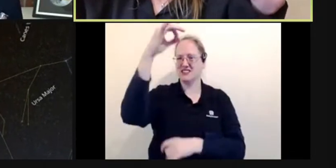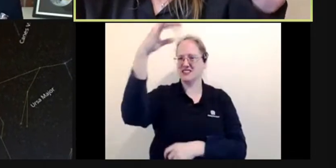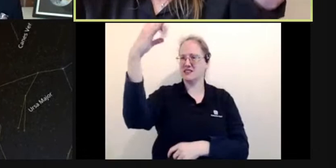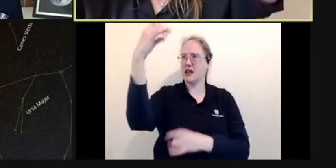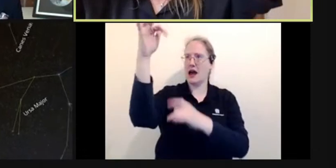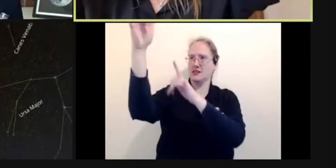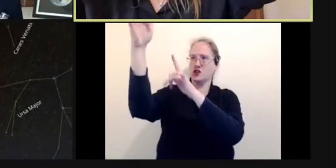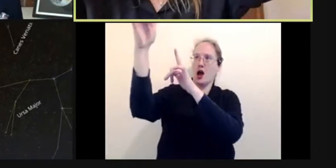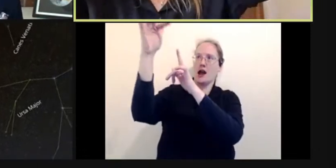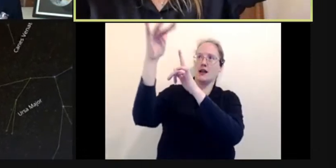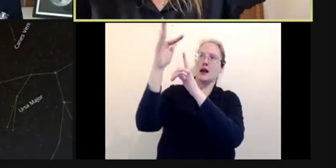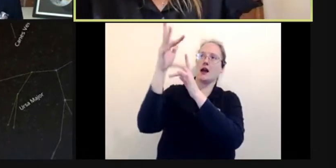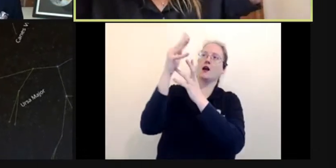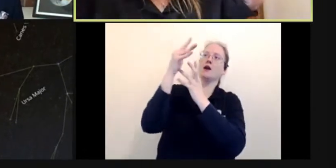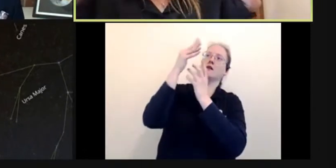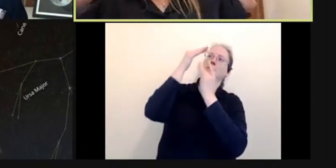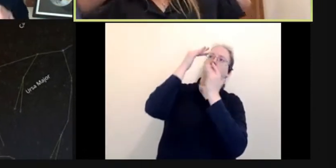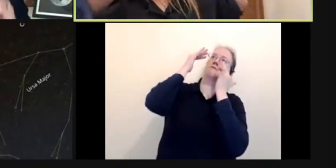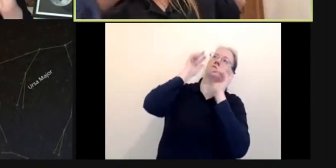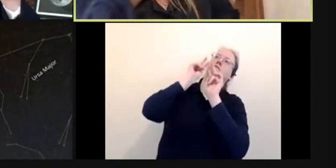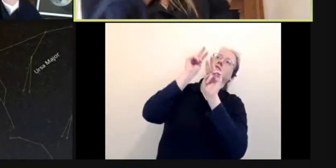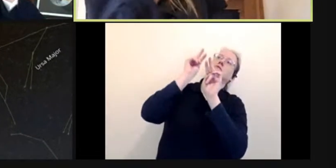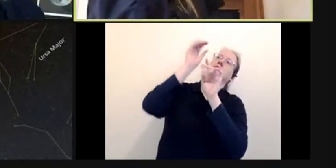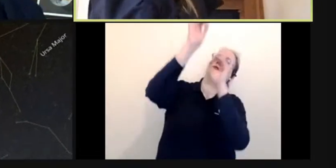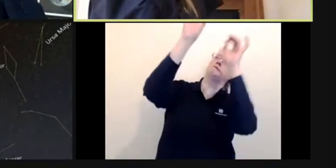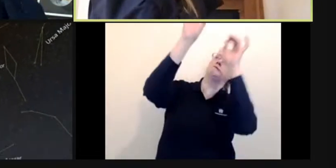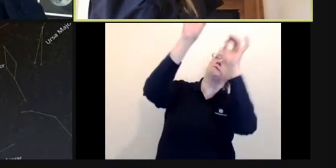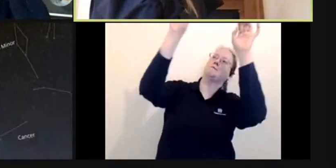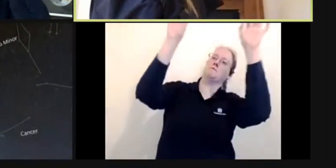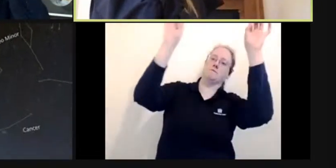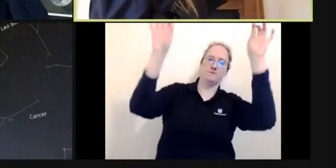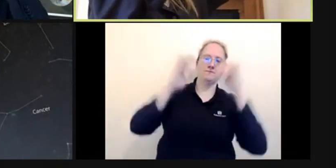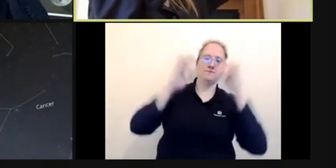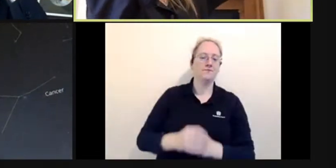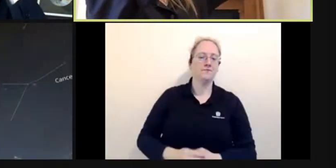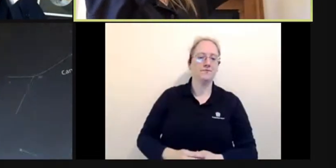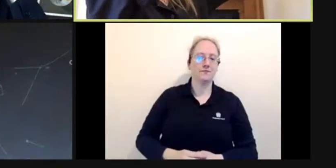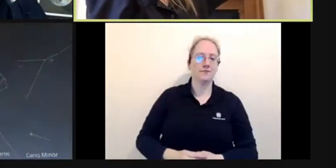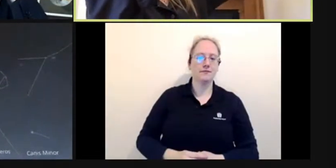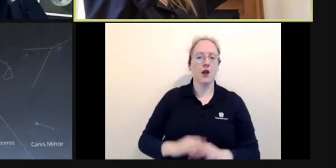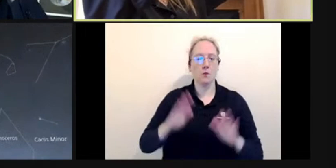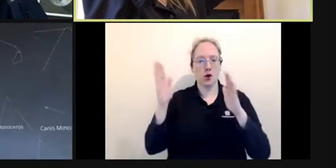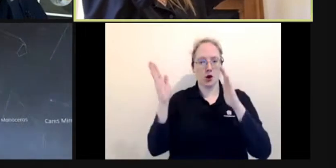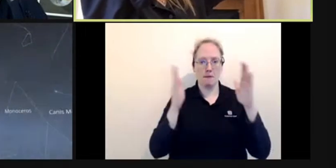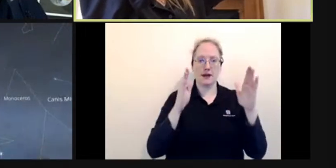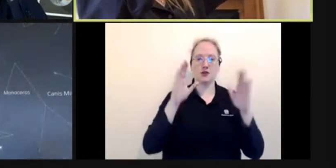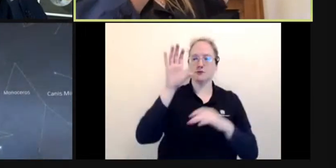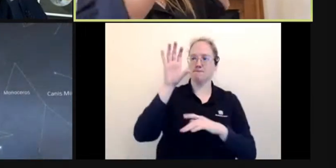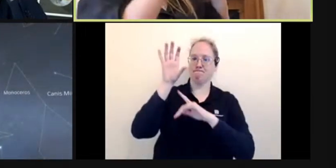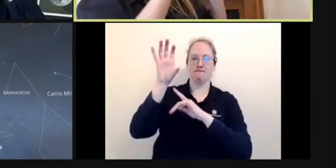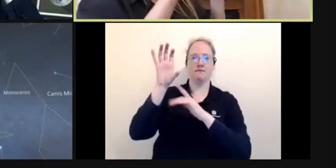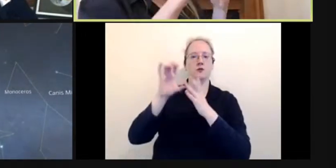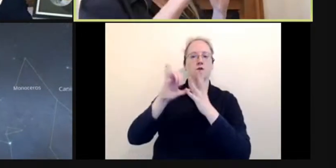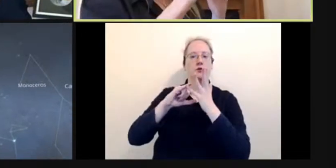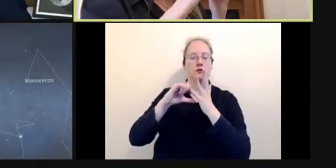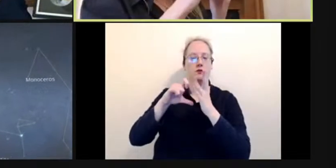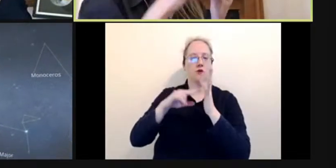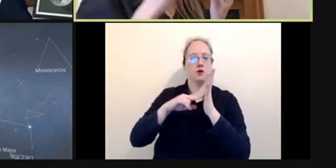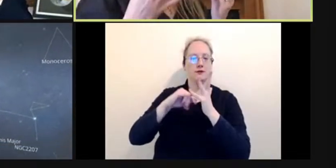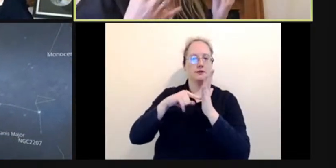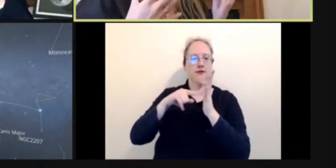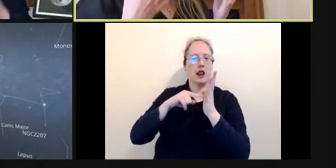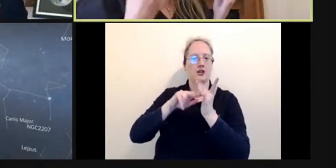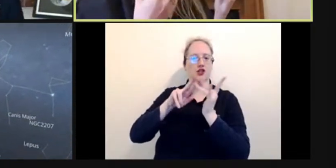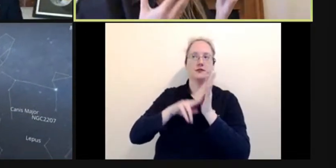back and look at our constellations, which are going to kind of act as our map for this scene. And I want you guys, because we're